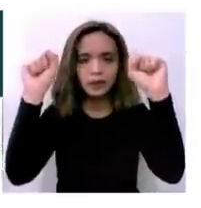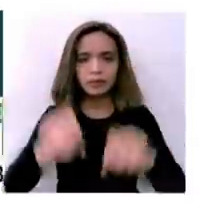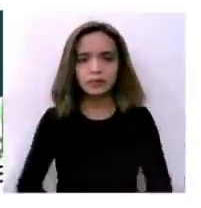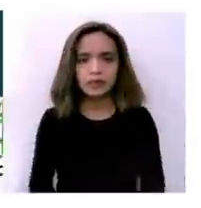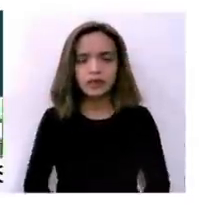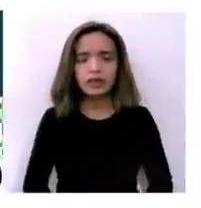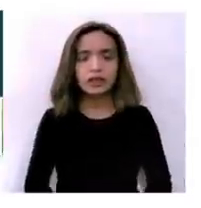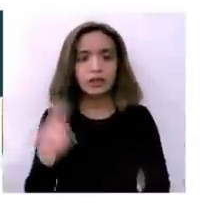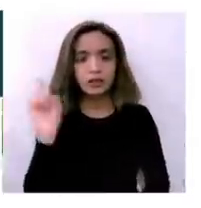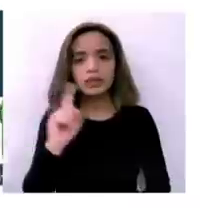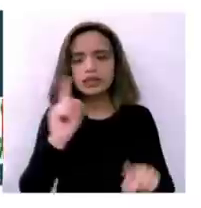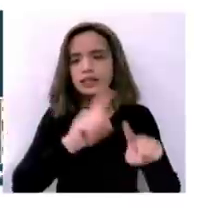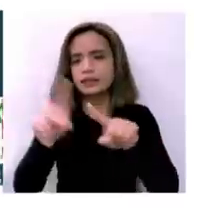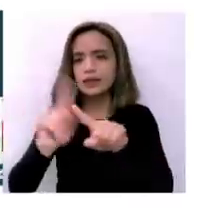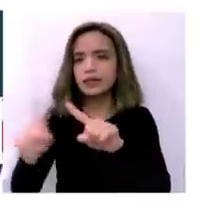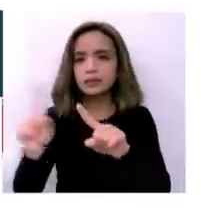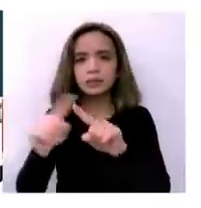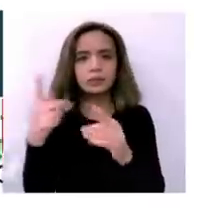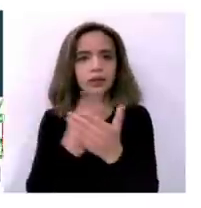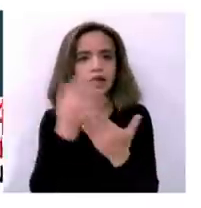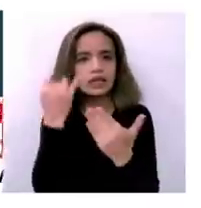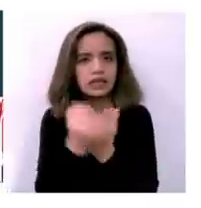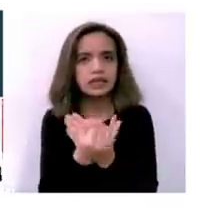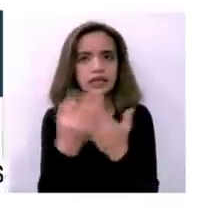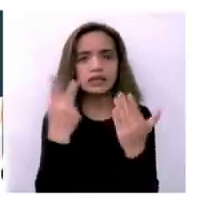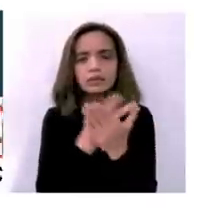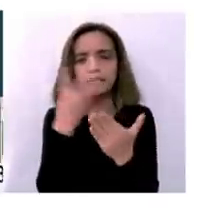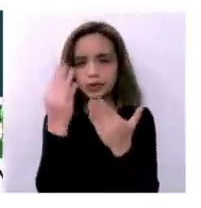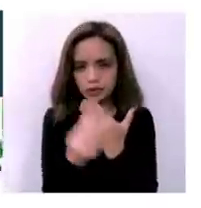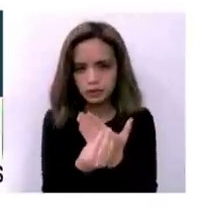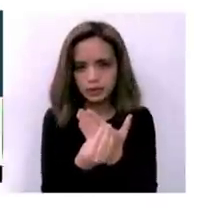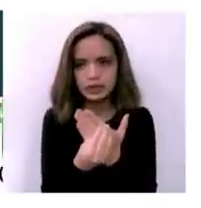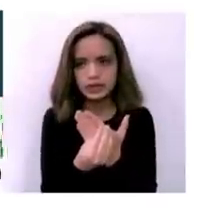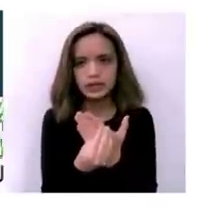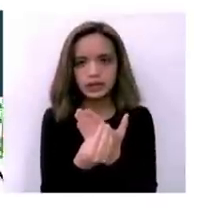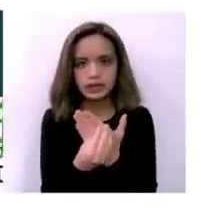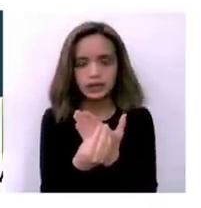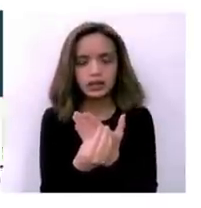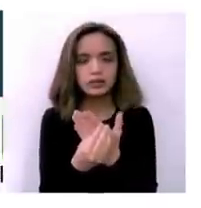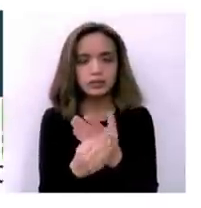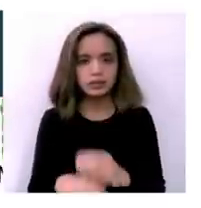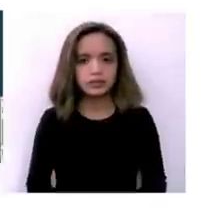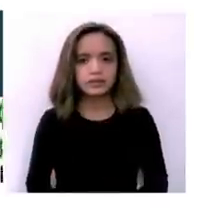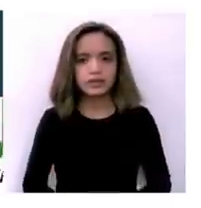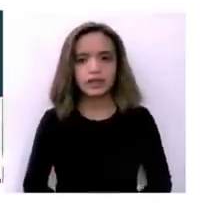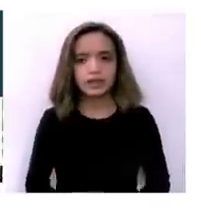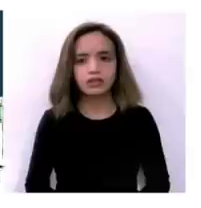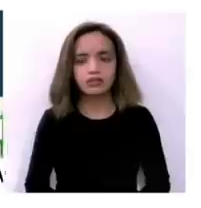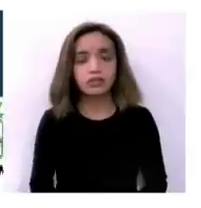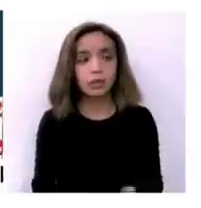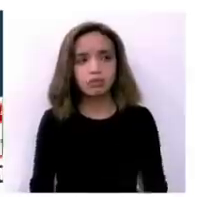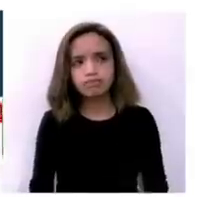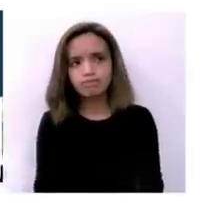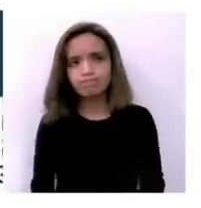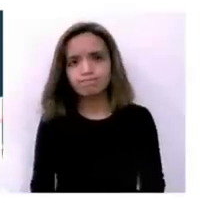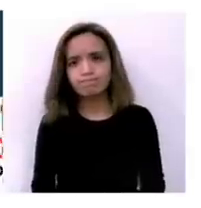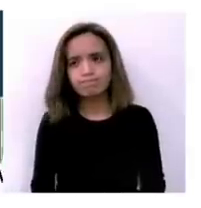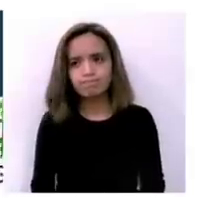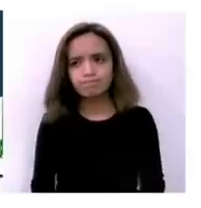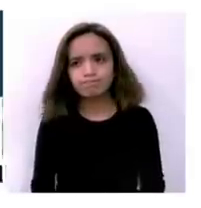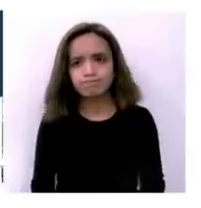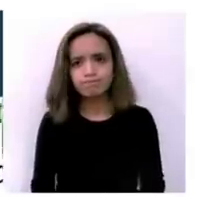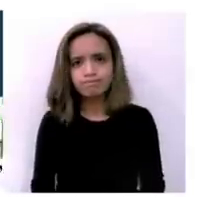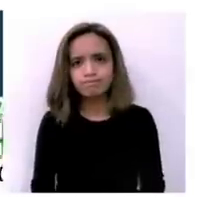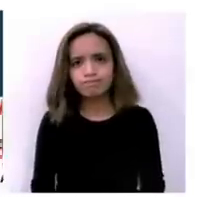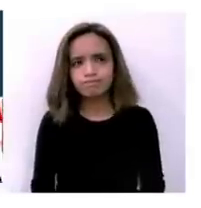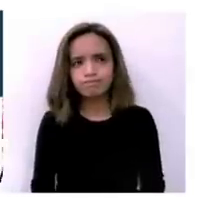various projects and programs that he has coursed through the various congressmen. So it's almost a